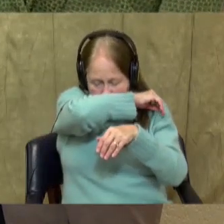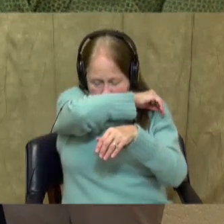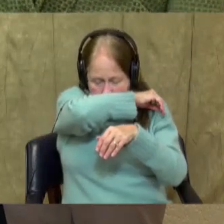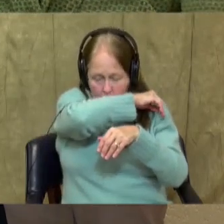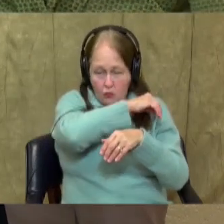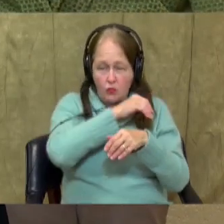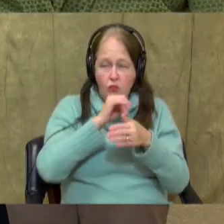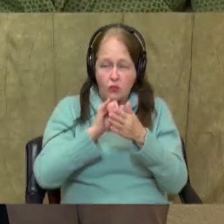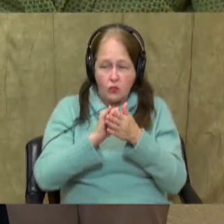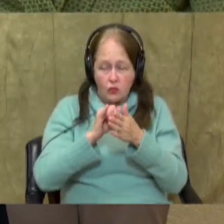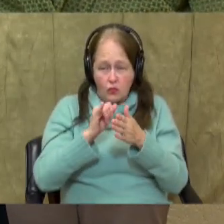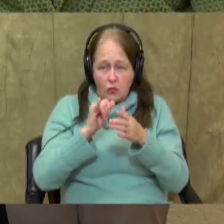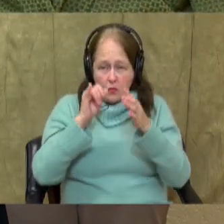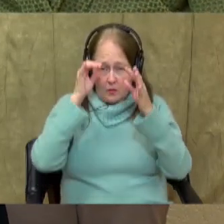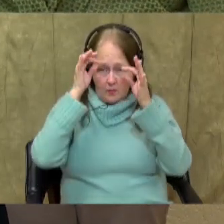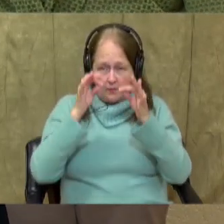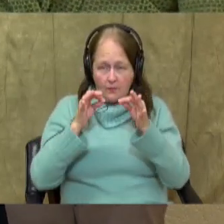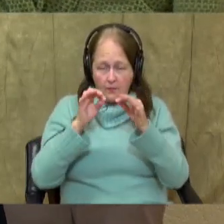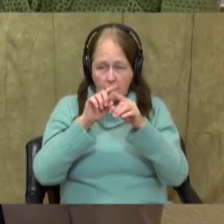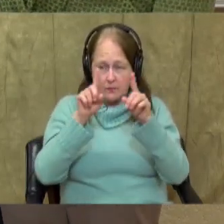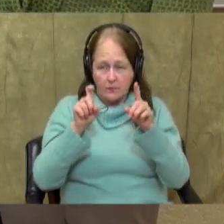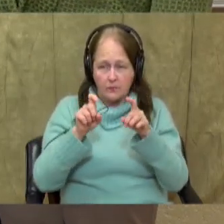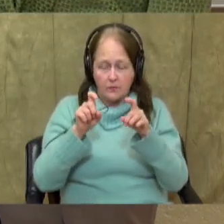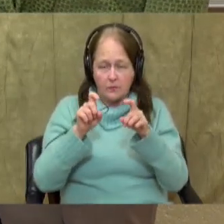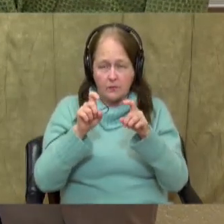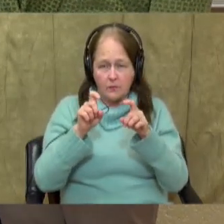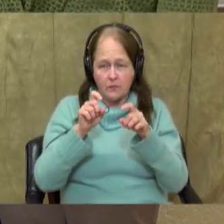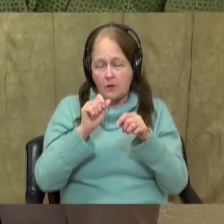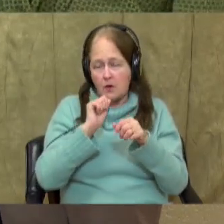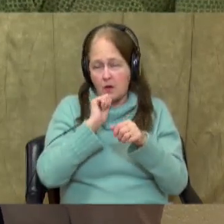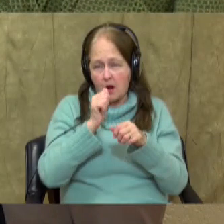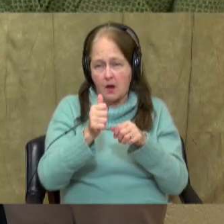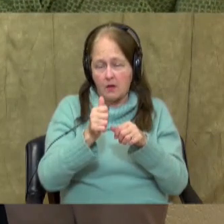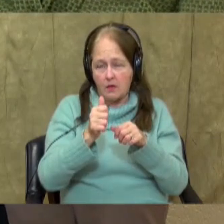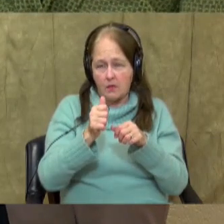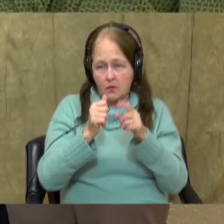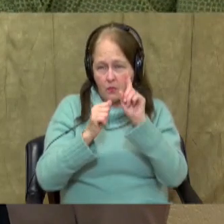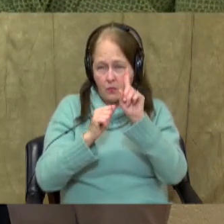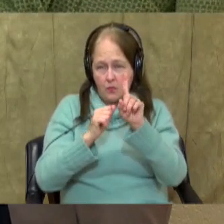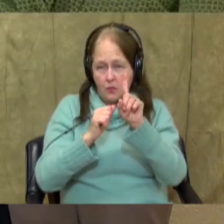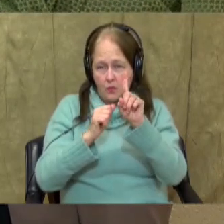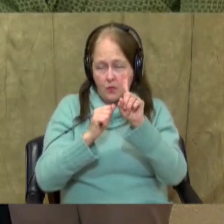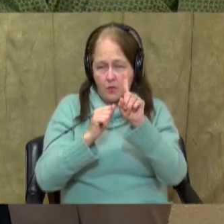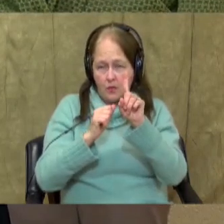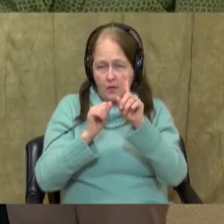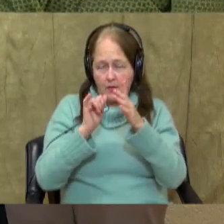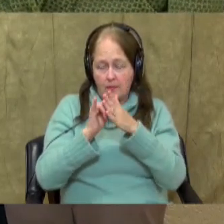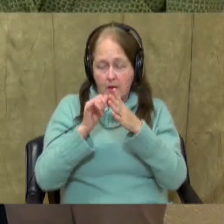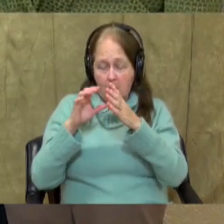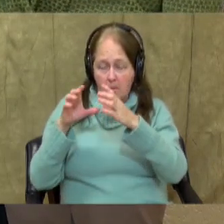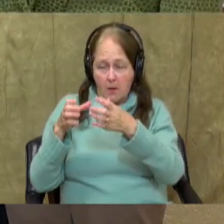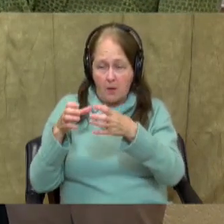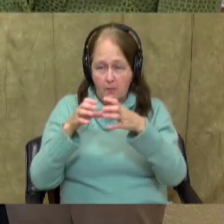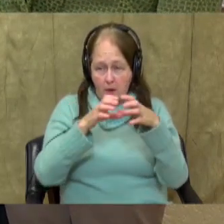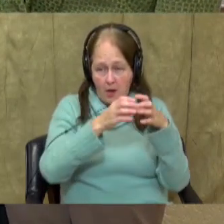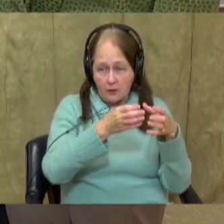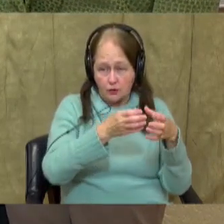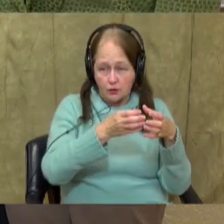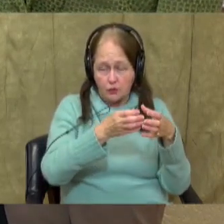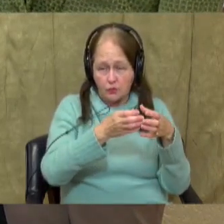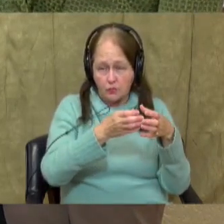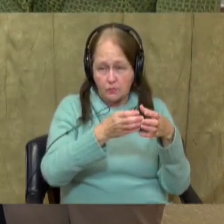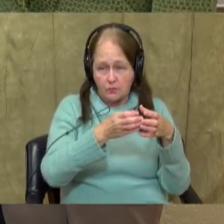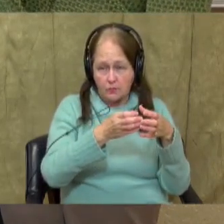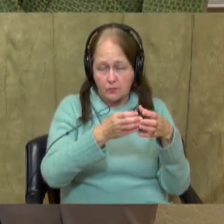the 2 questions to determine whether this question is statistical or not. 1, is there a population stated? Okay,